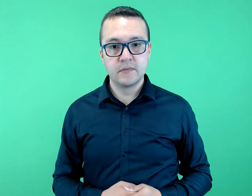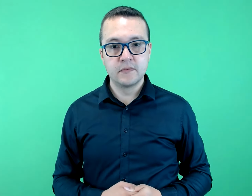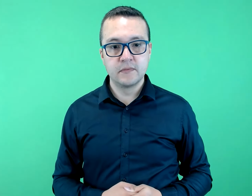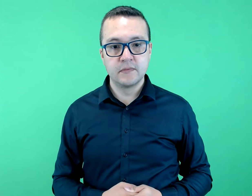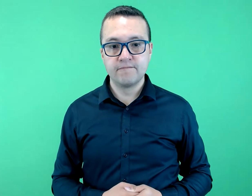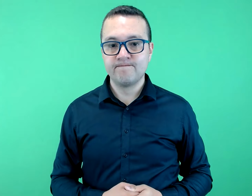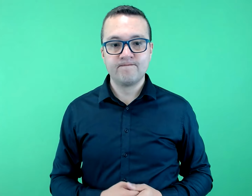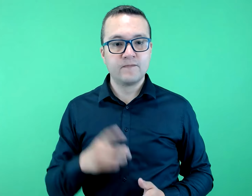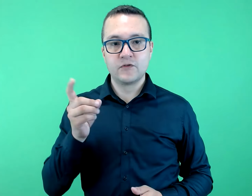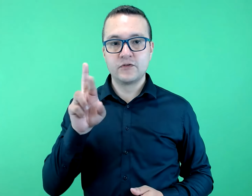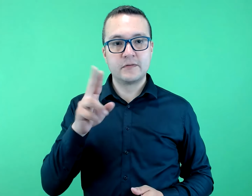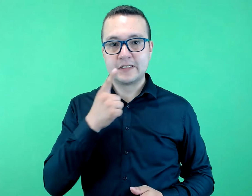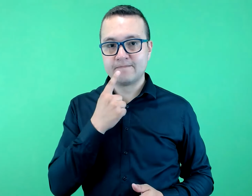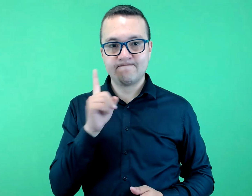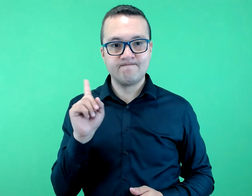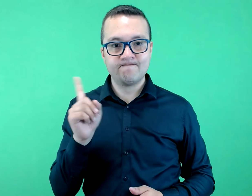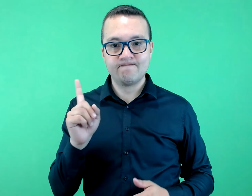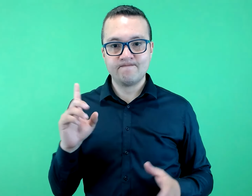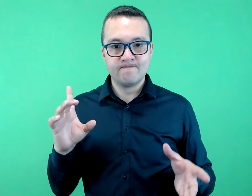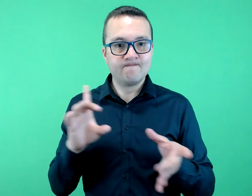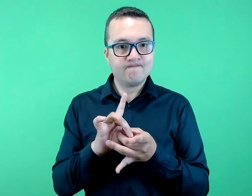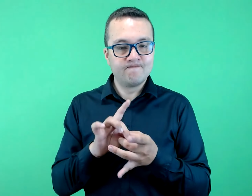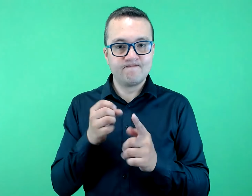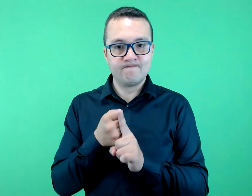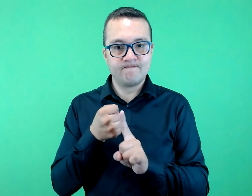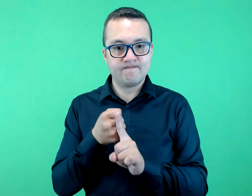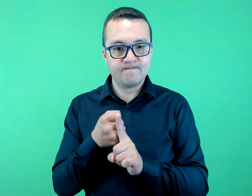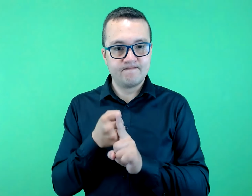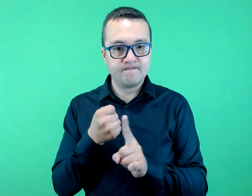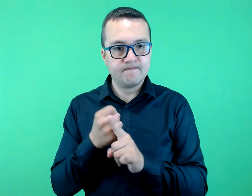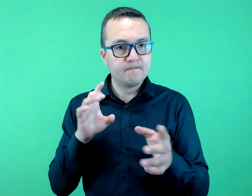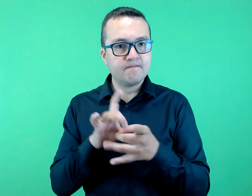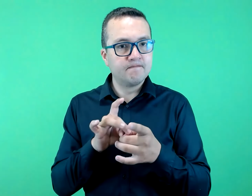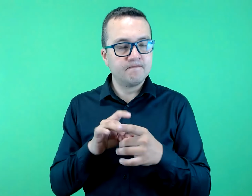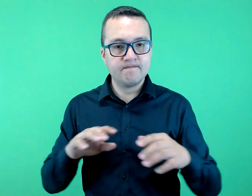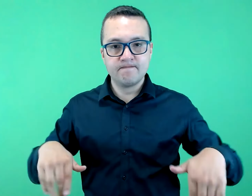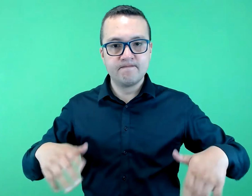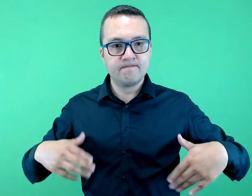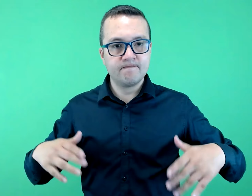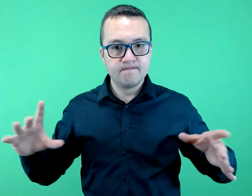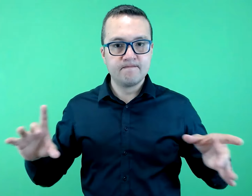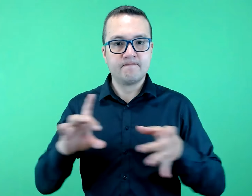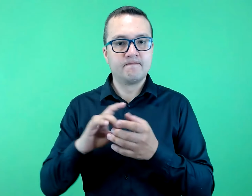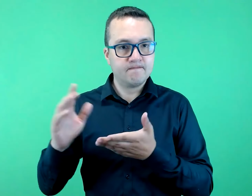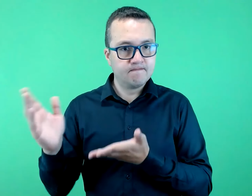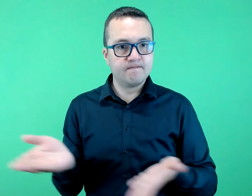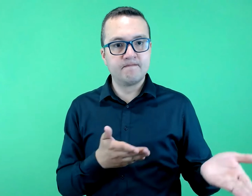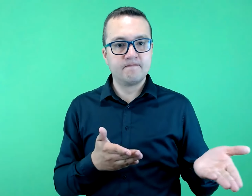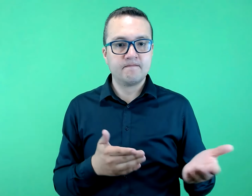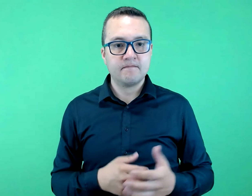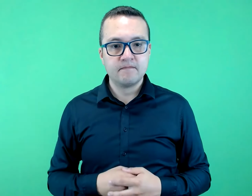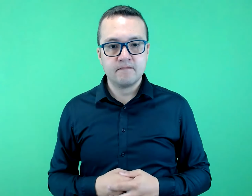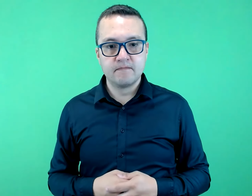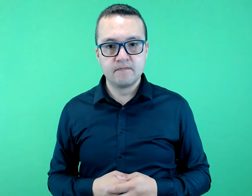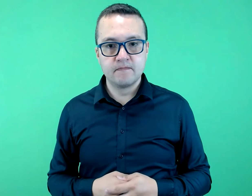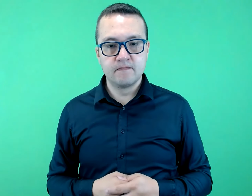Dr. Jarva nos está indicando, colegas, que está. Dr. Jarva is telling us that he's trying to connect, but still he has not